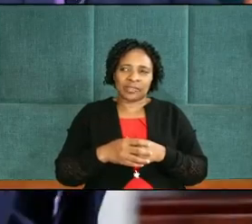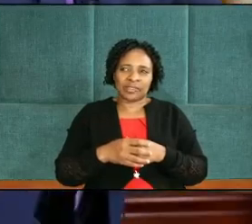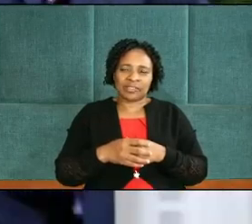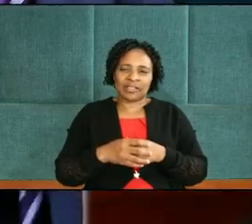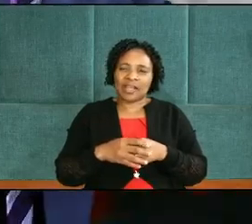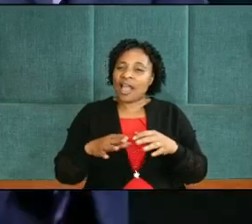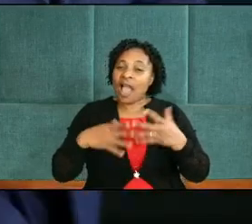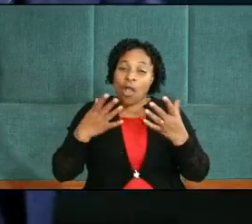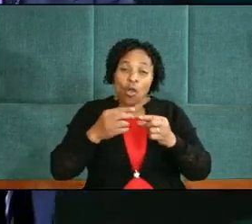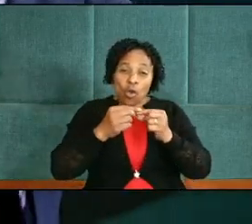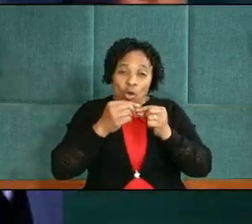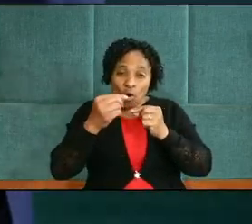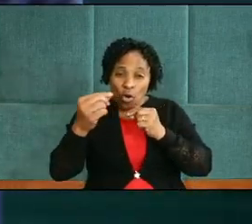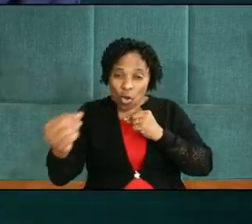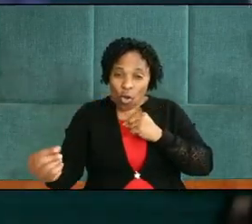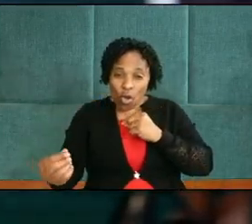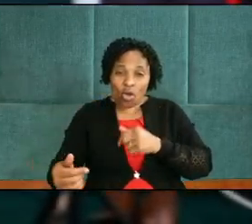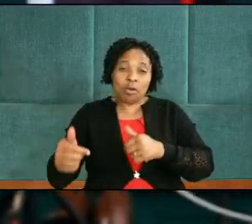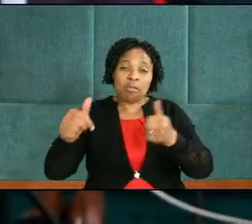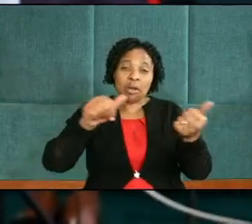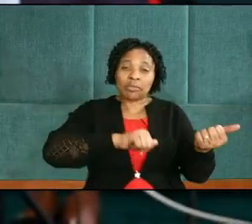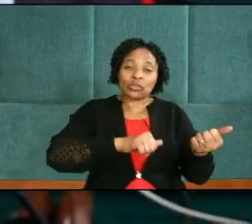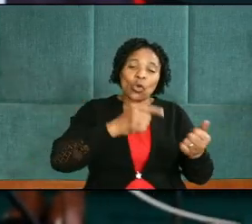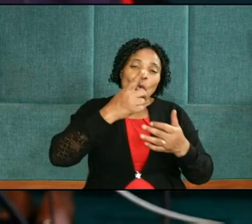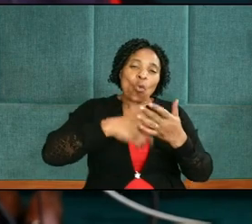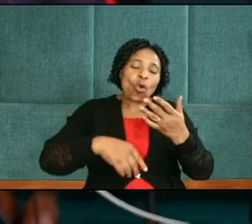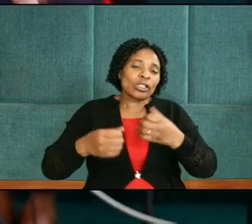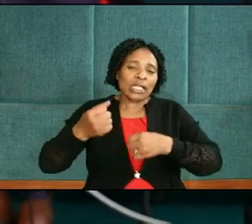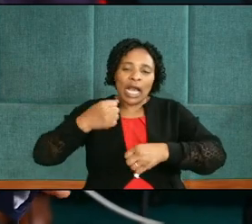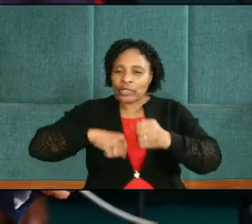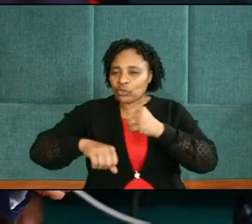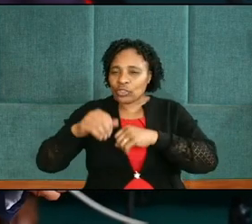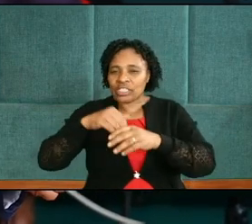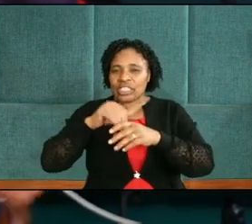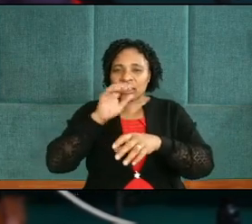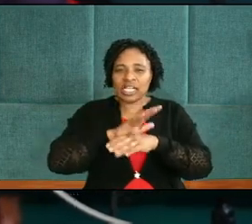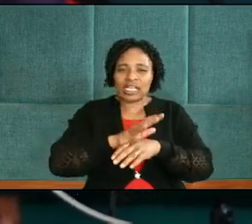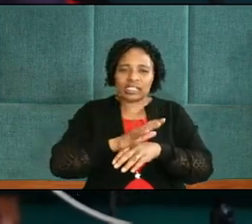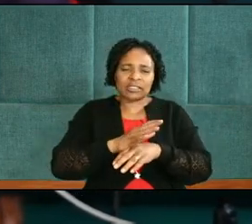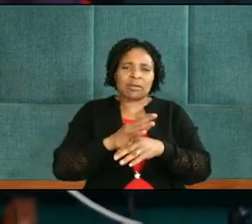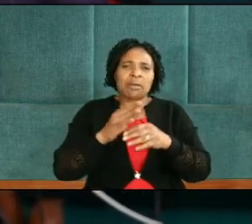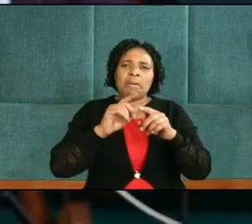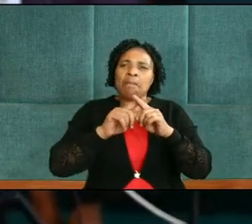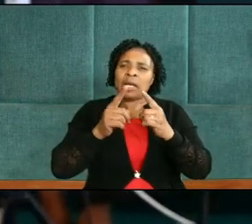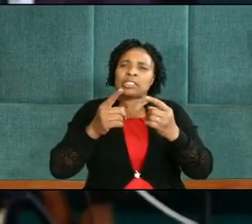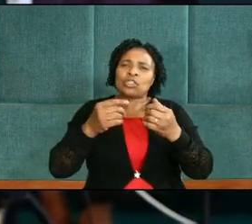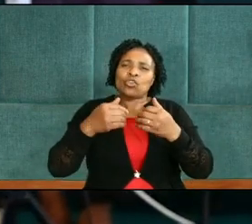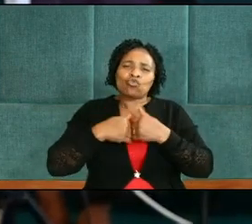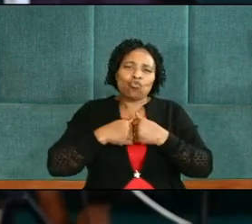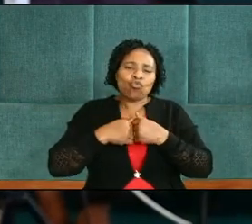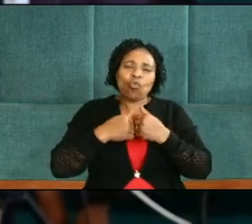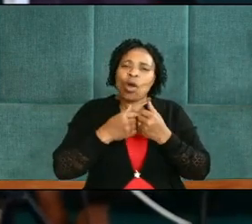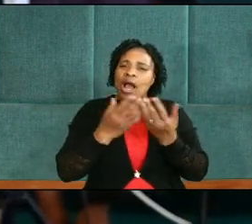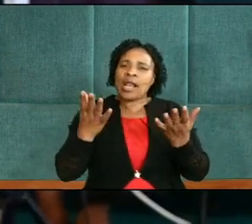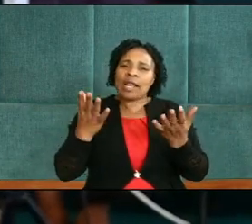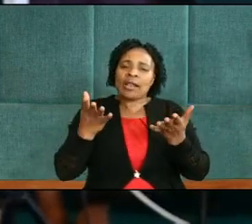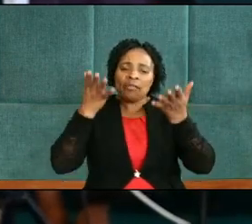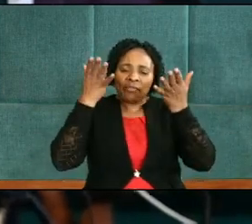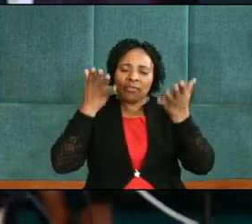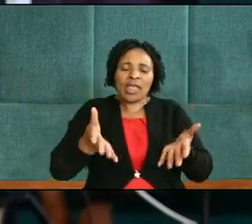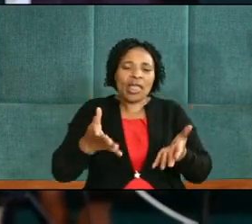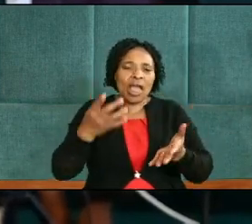No matter how long you were baptized, no matter what activities in the church, no matter what position you held, you are on the shelf available